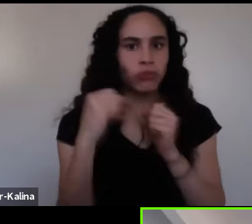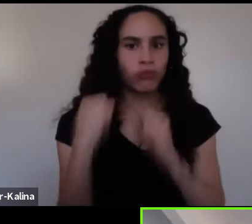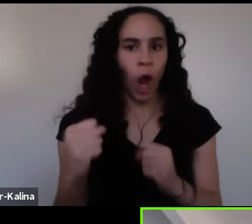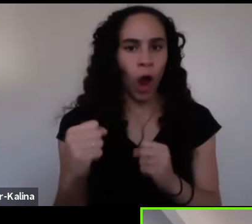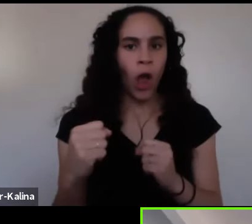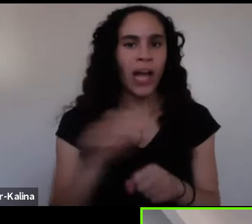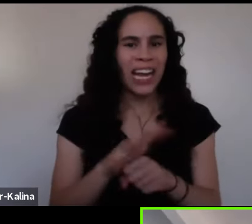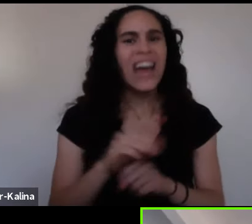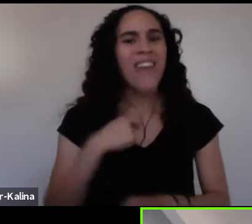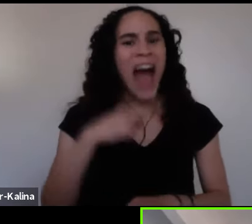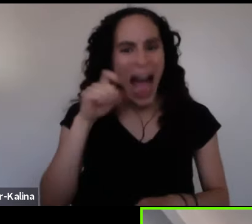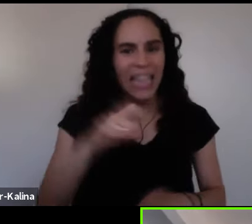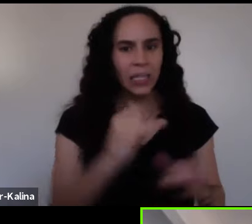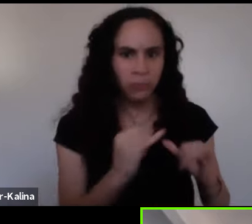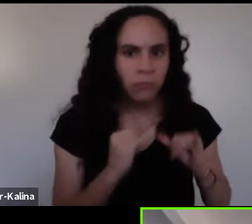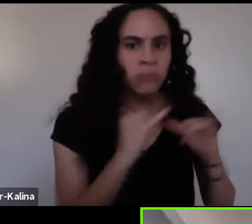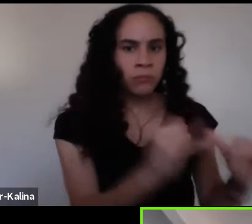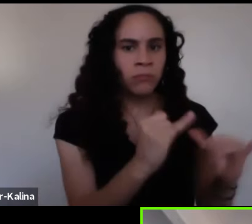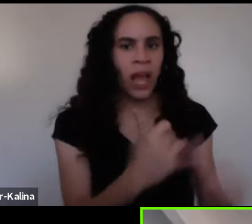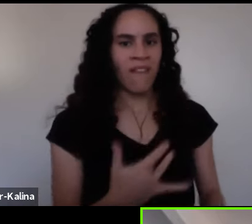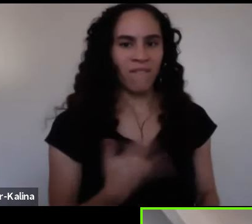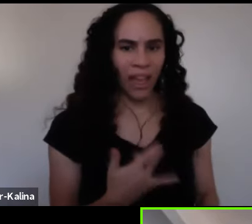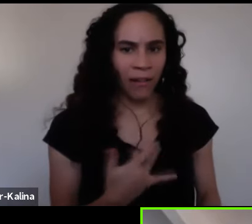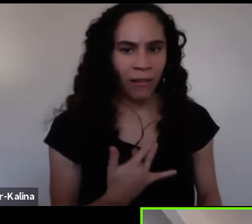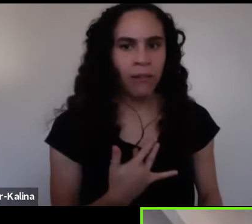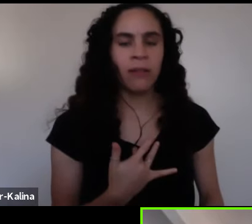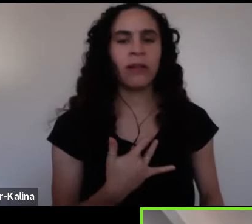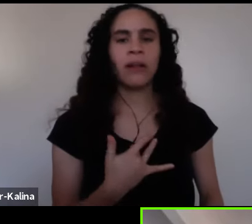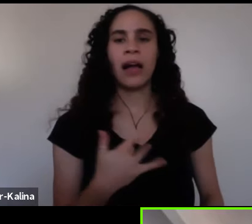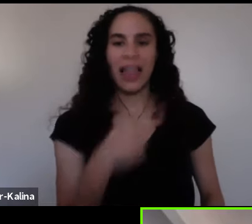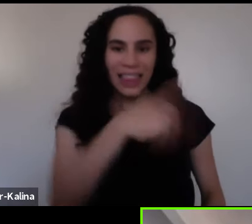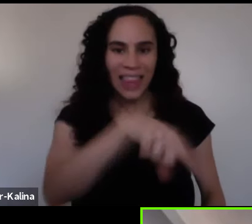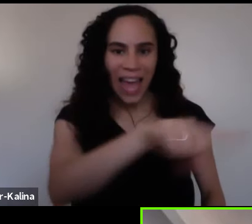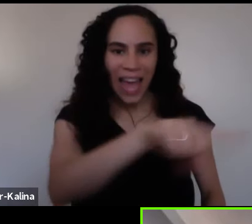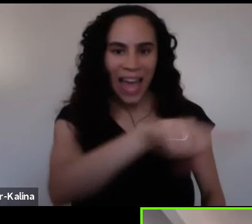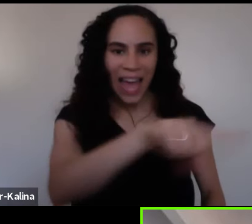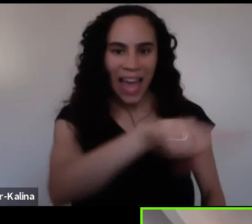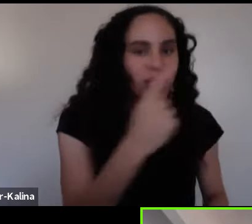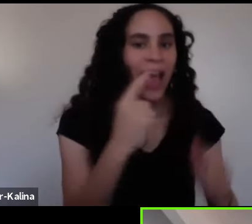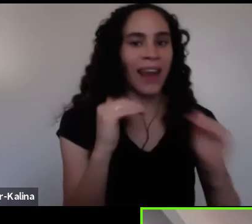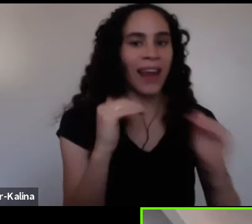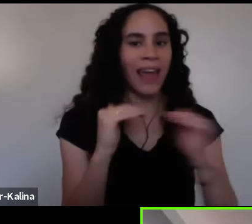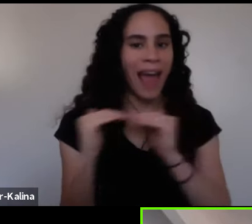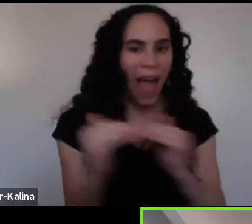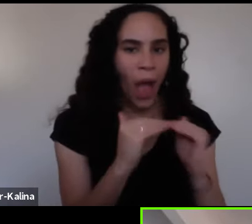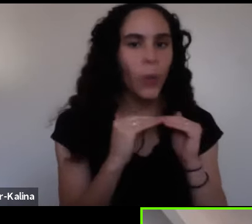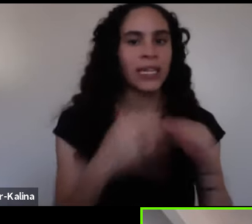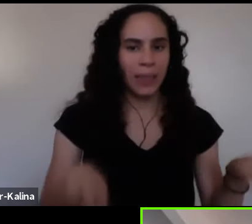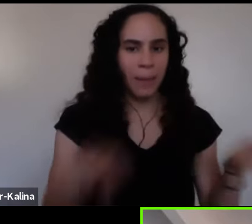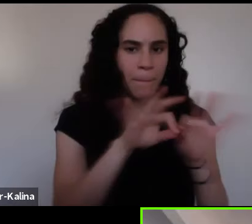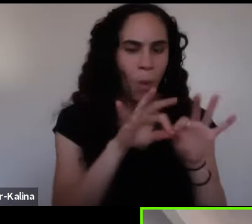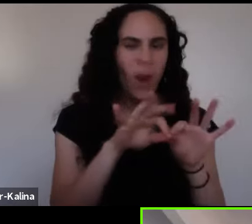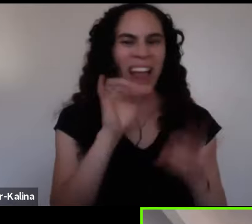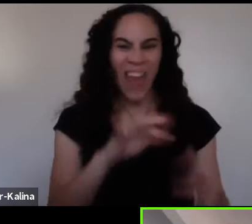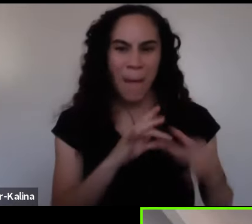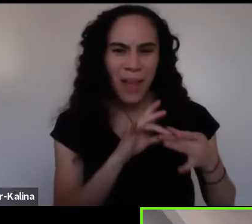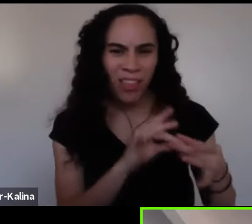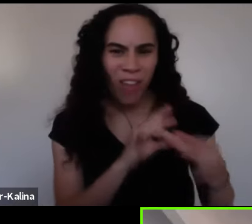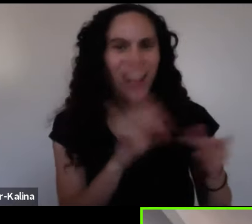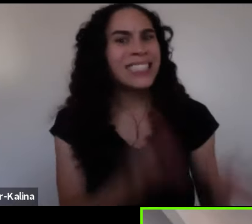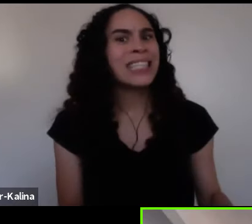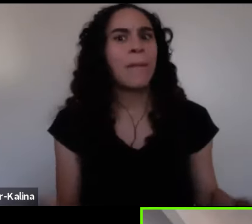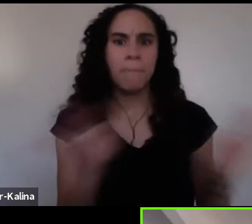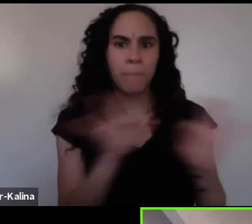it. You know, I need for people to understand that equity is important. I need for people to understand that the sense of belonging is just important and it's the right thing to